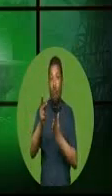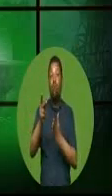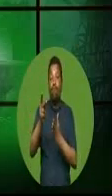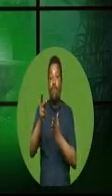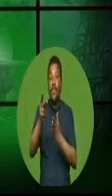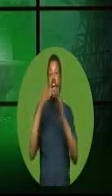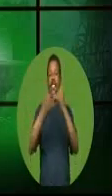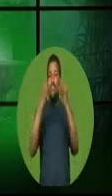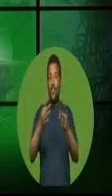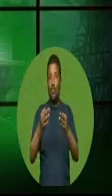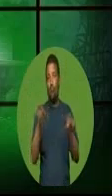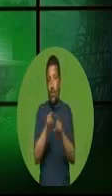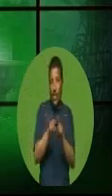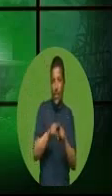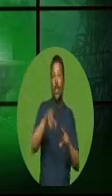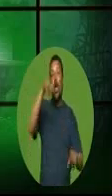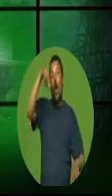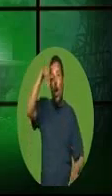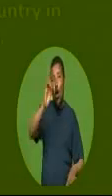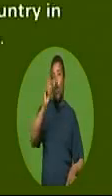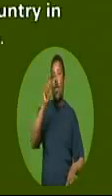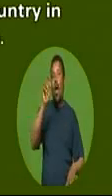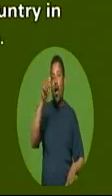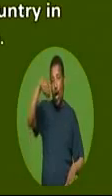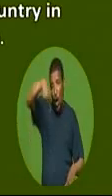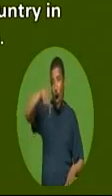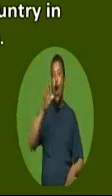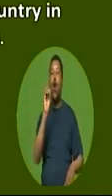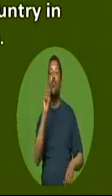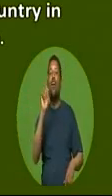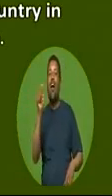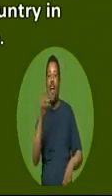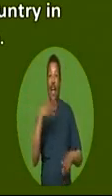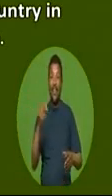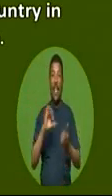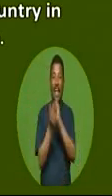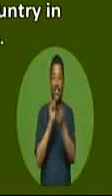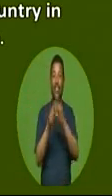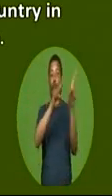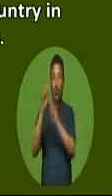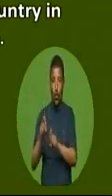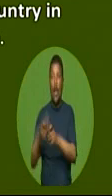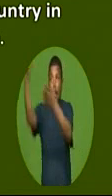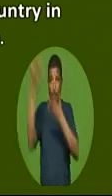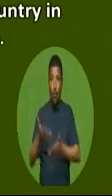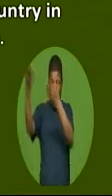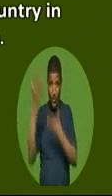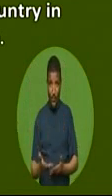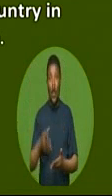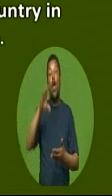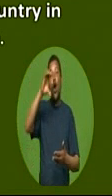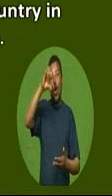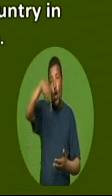such as quotas and exchange controls. An import quota is a type of trade